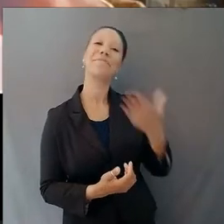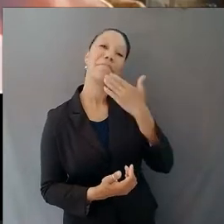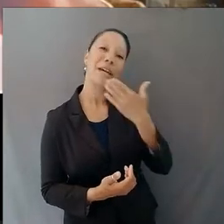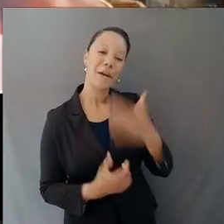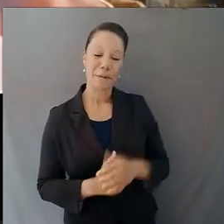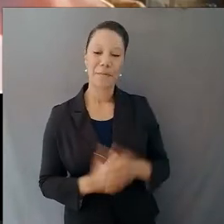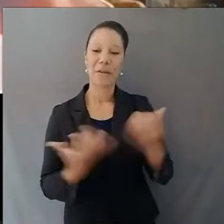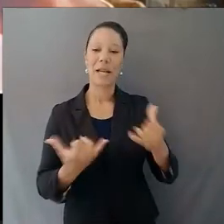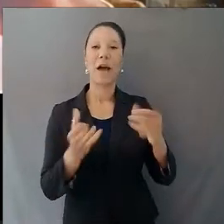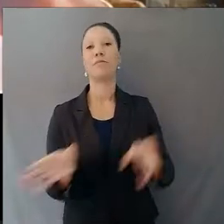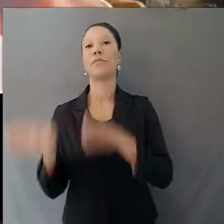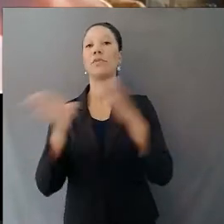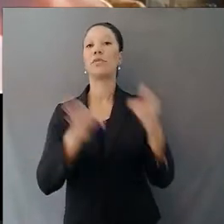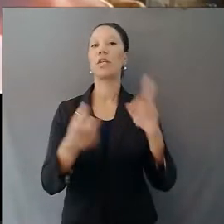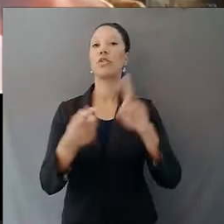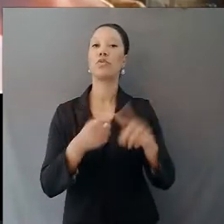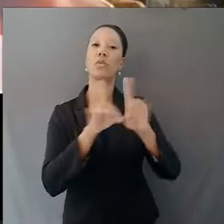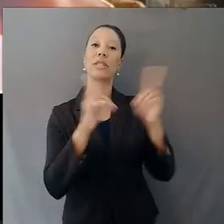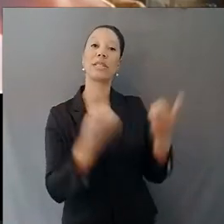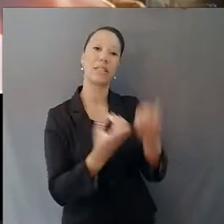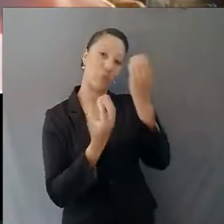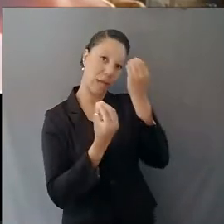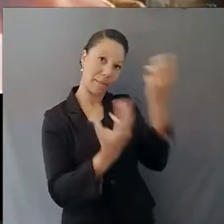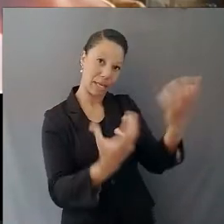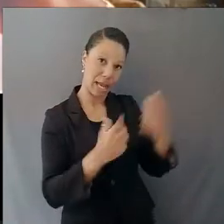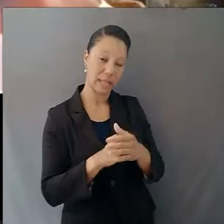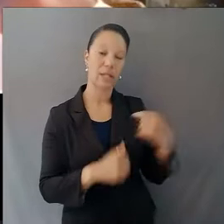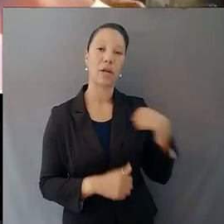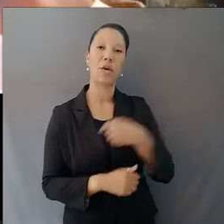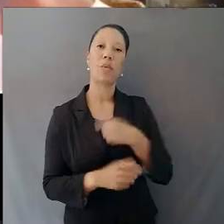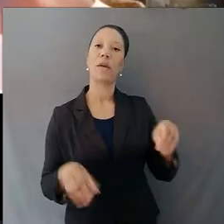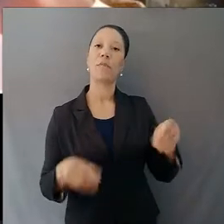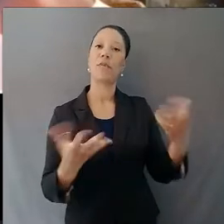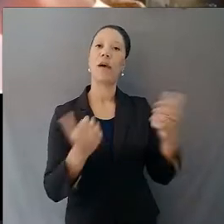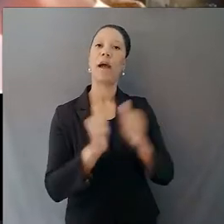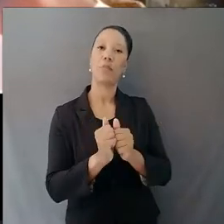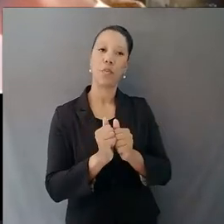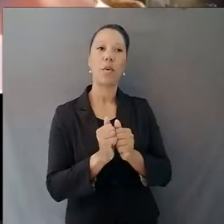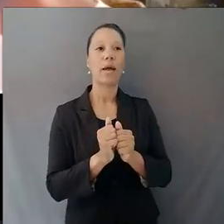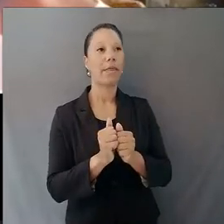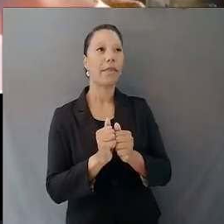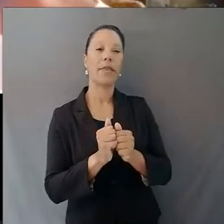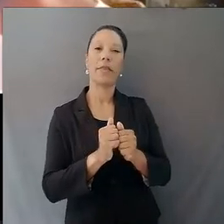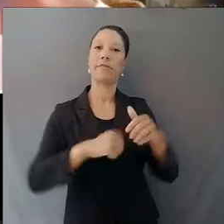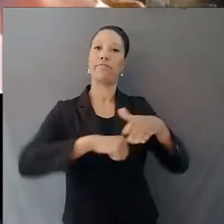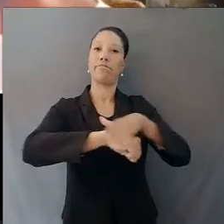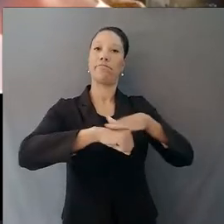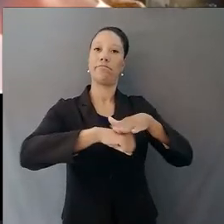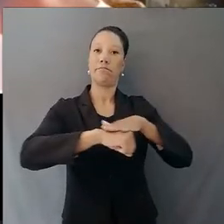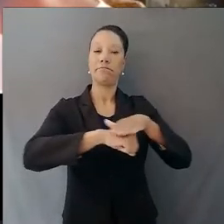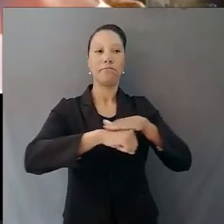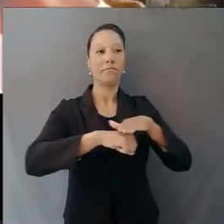the district update. In this week's district update, we provide you with a brief overview of the district's response to